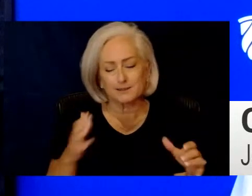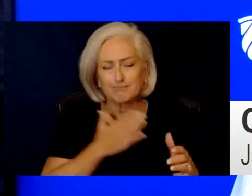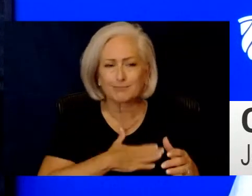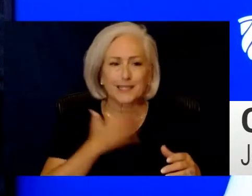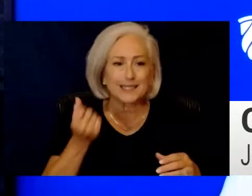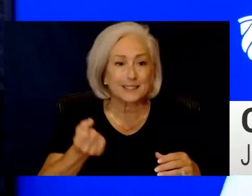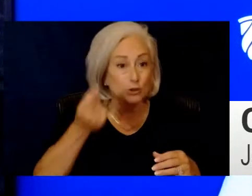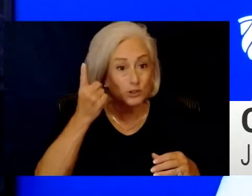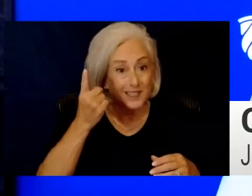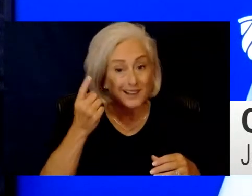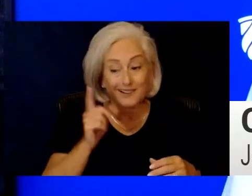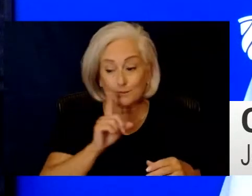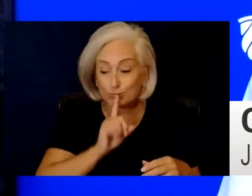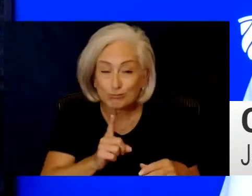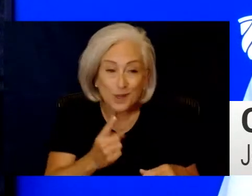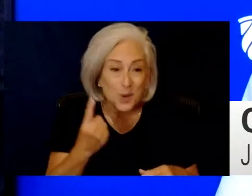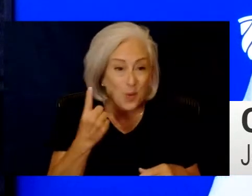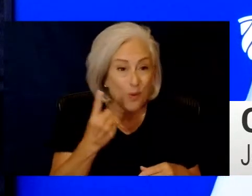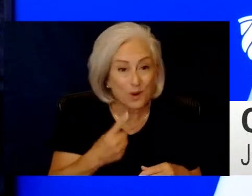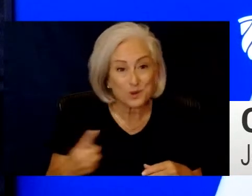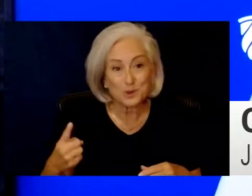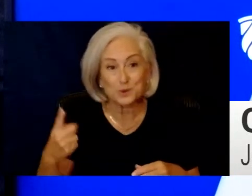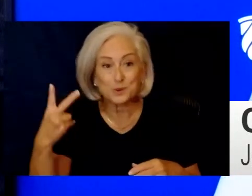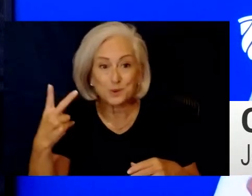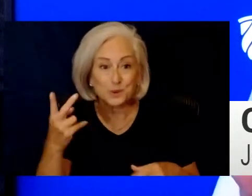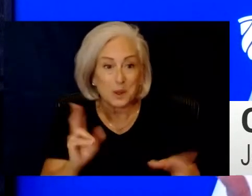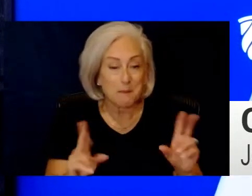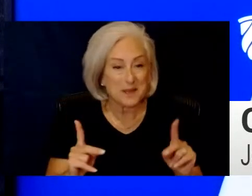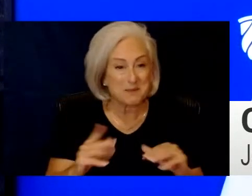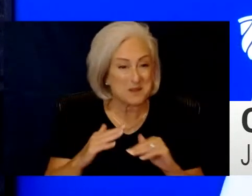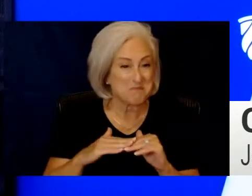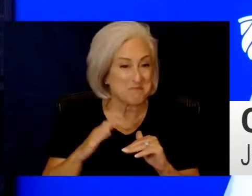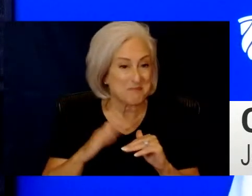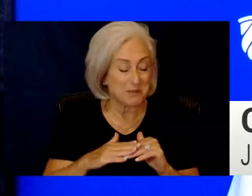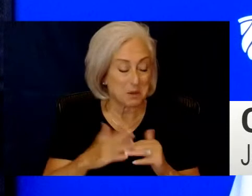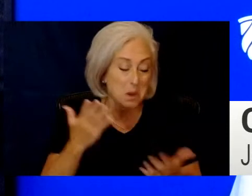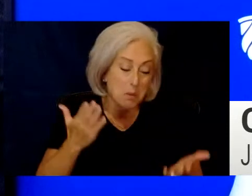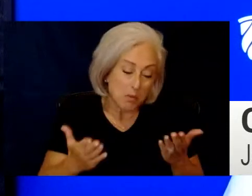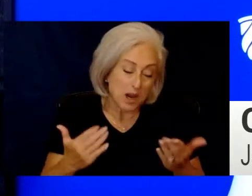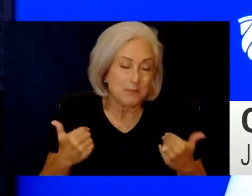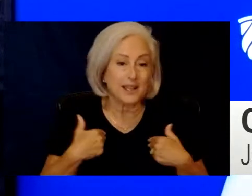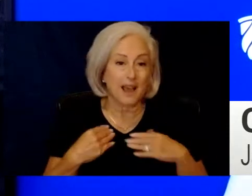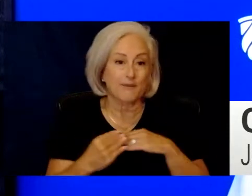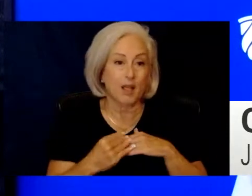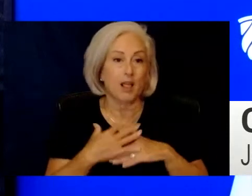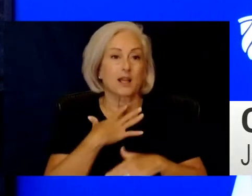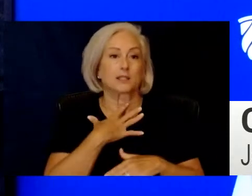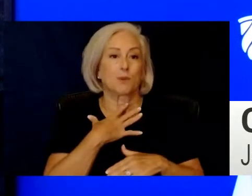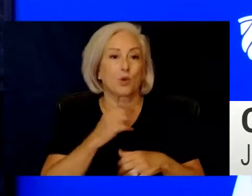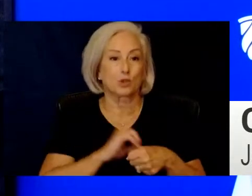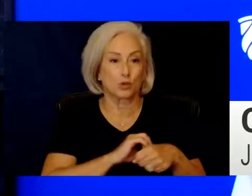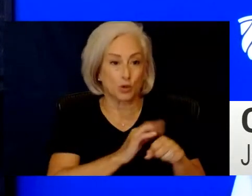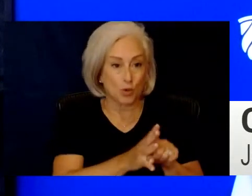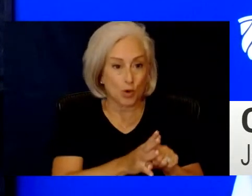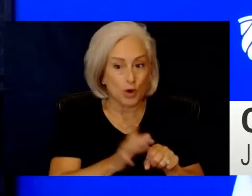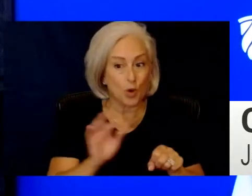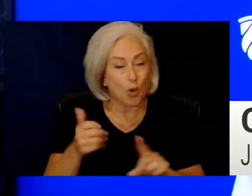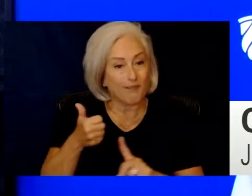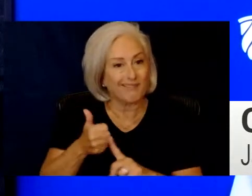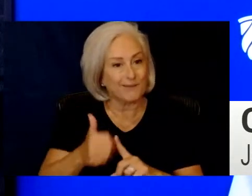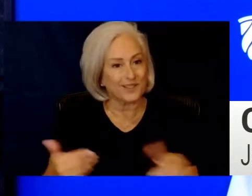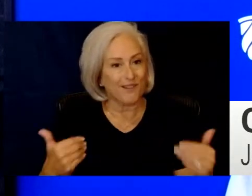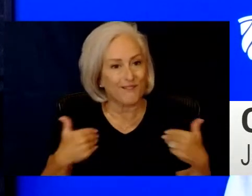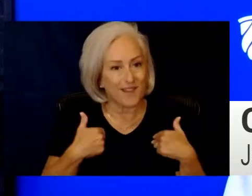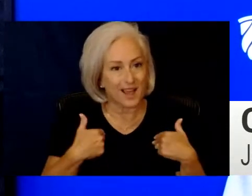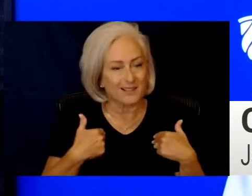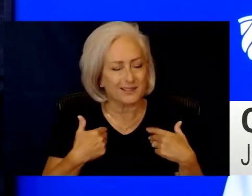to be 1 or 2 people at least at a minimum who have exposure to coronavirus or who could be spreading it. So just take those